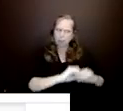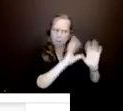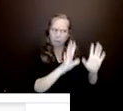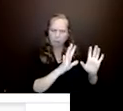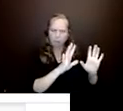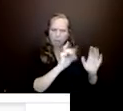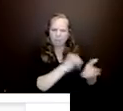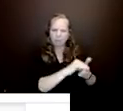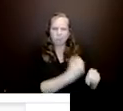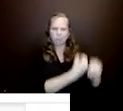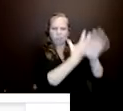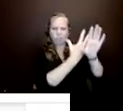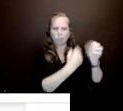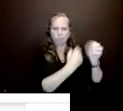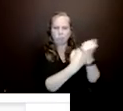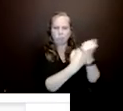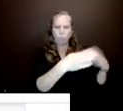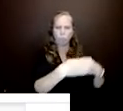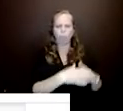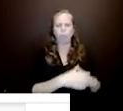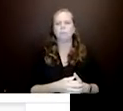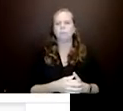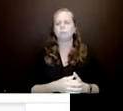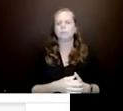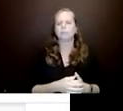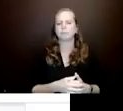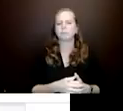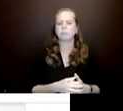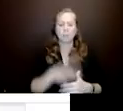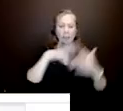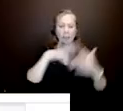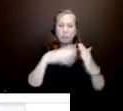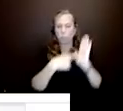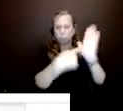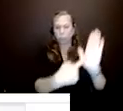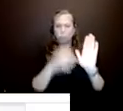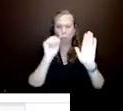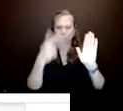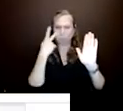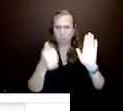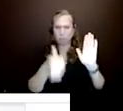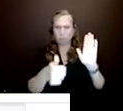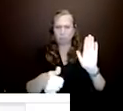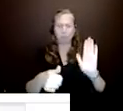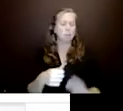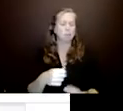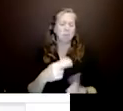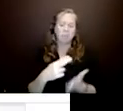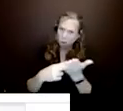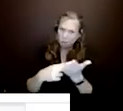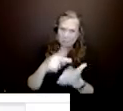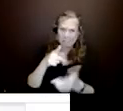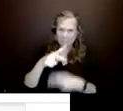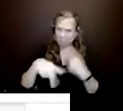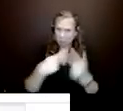support room. So that sample schedule is out there for you to look at. I'll be honest, I'm not sure what version this